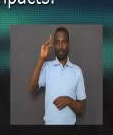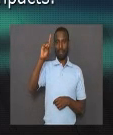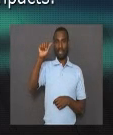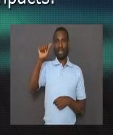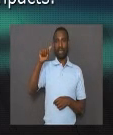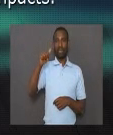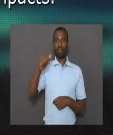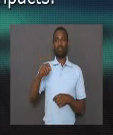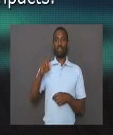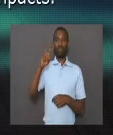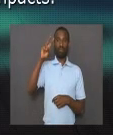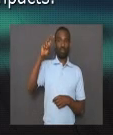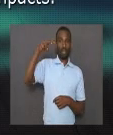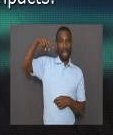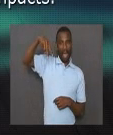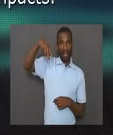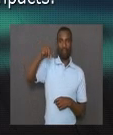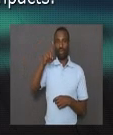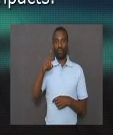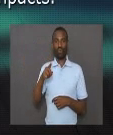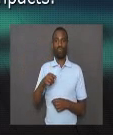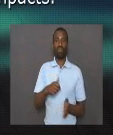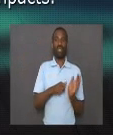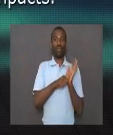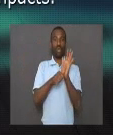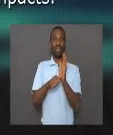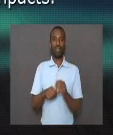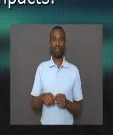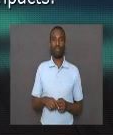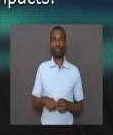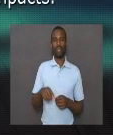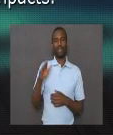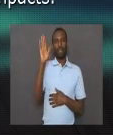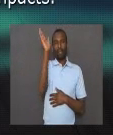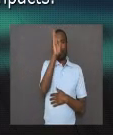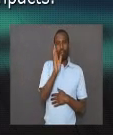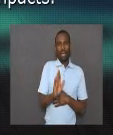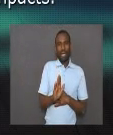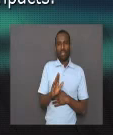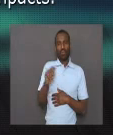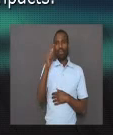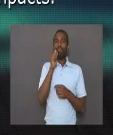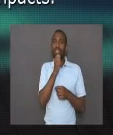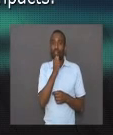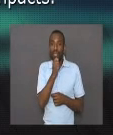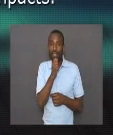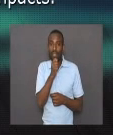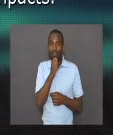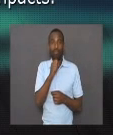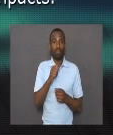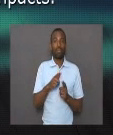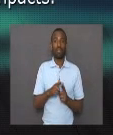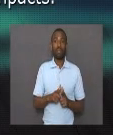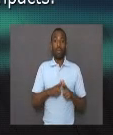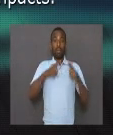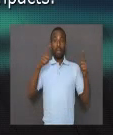In a gas, the lower the pressure or temperature, the greater the mean